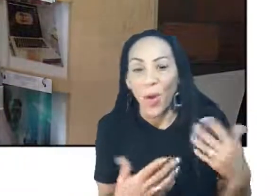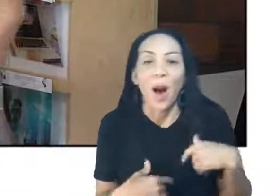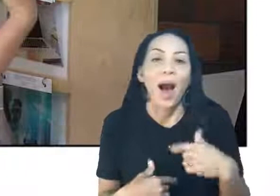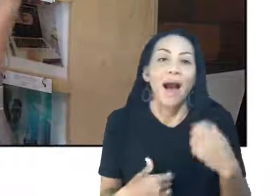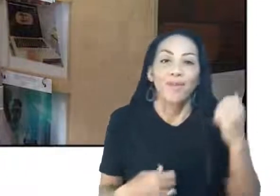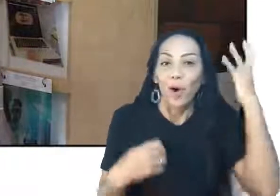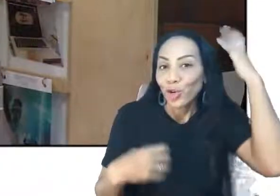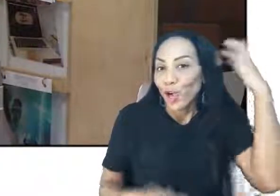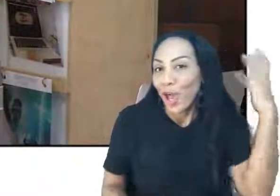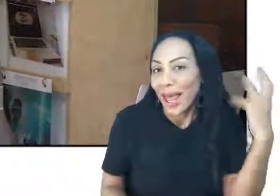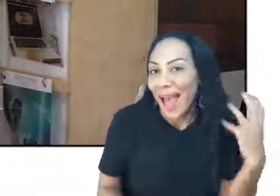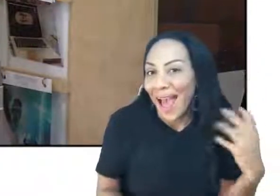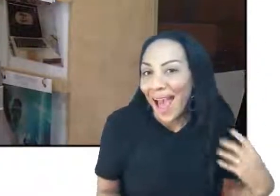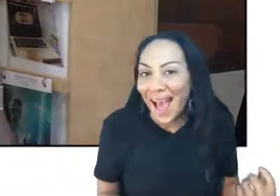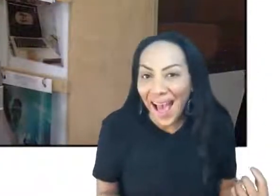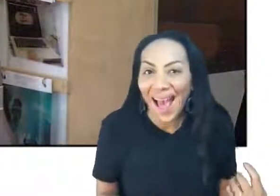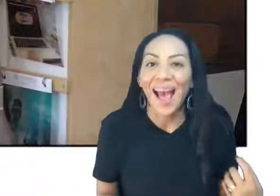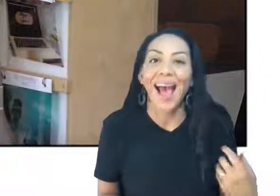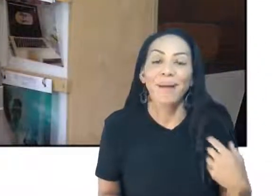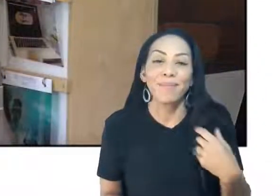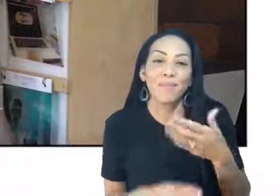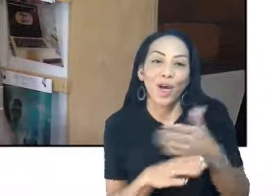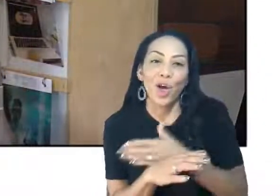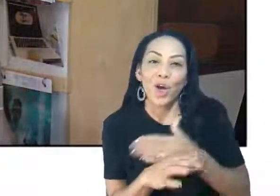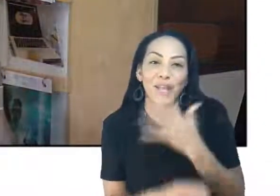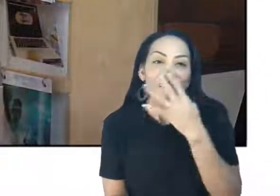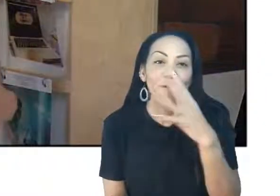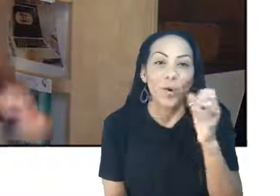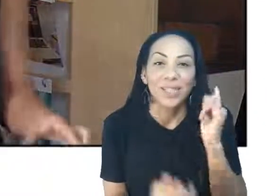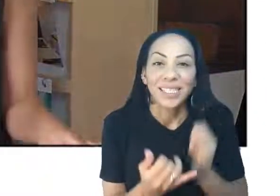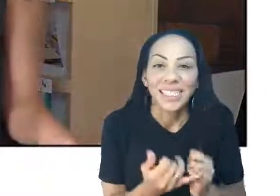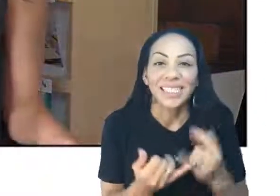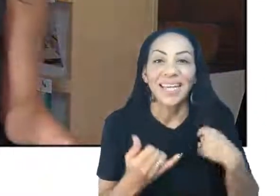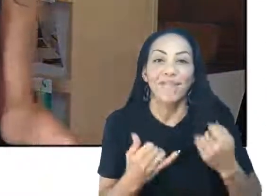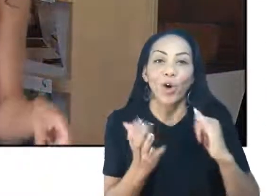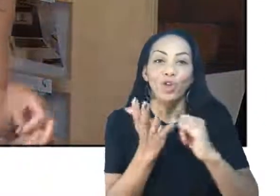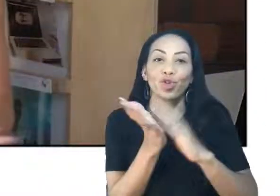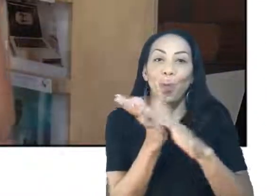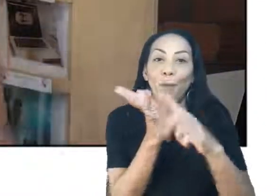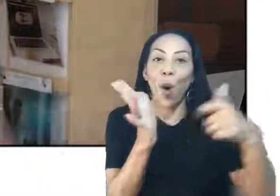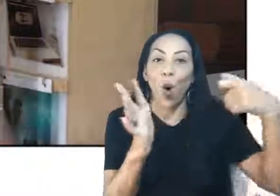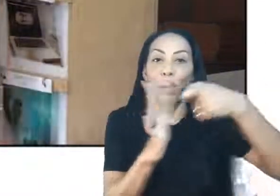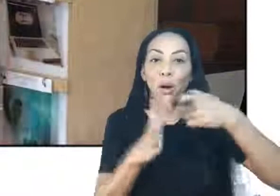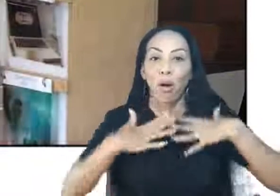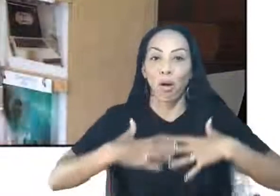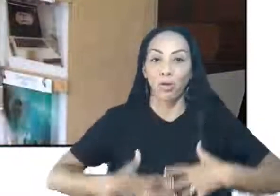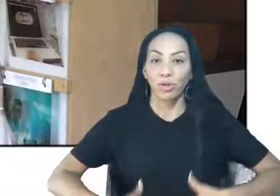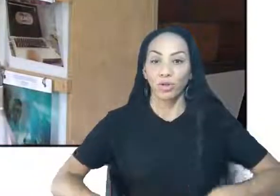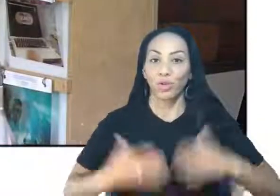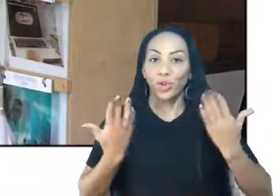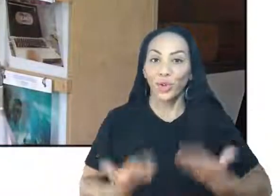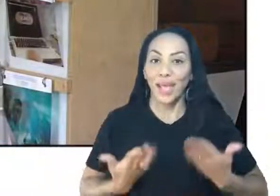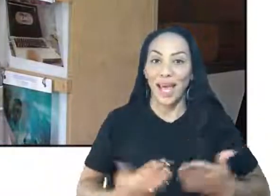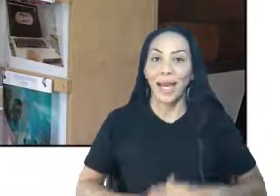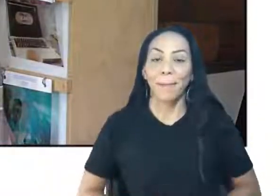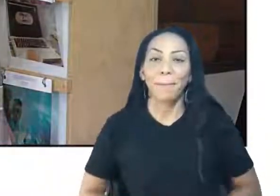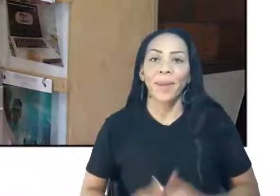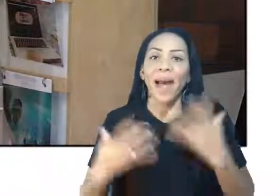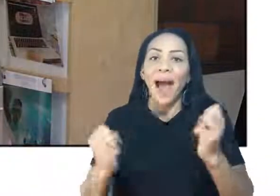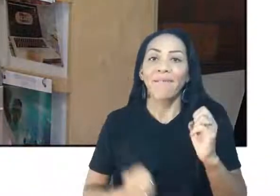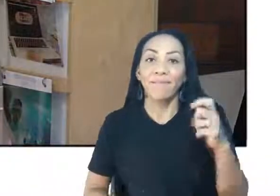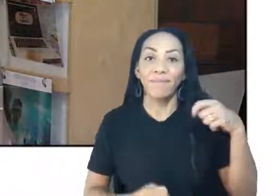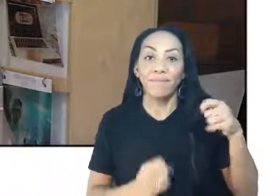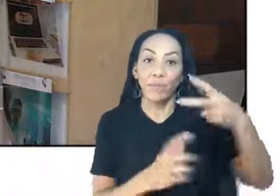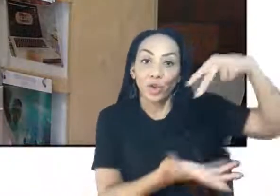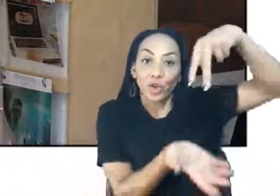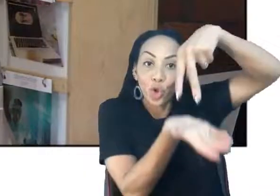and a kind of smock, striped smock today. And I'm standing in front of a screen with an image of,